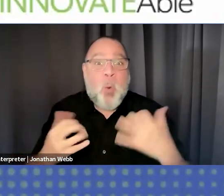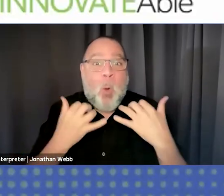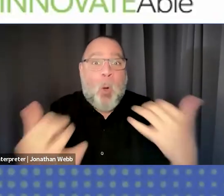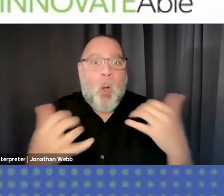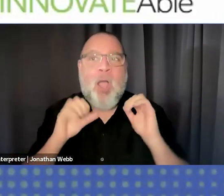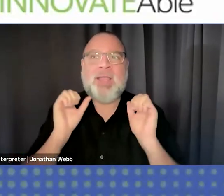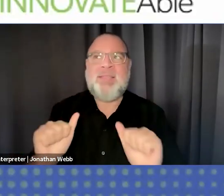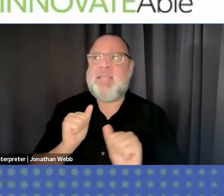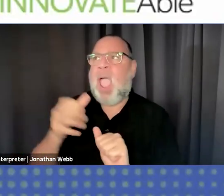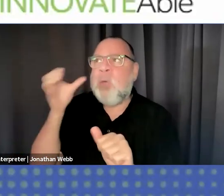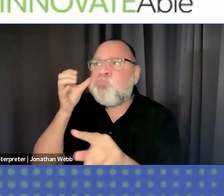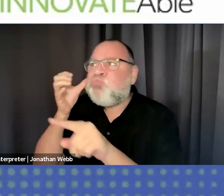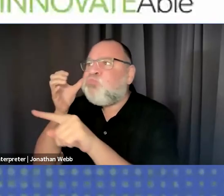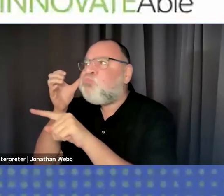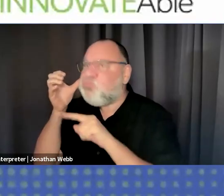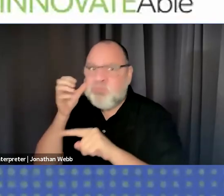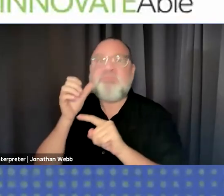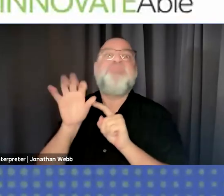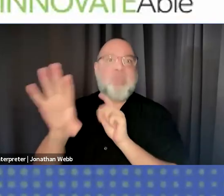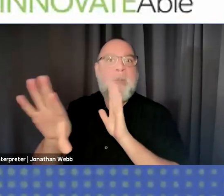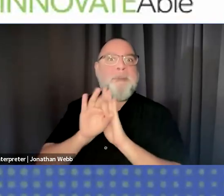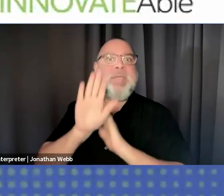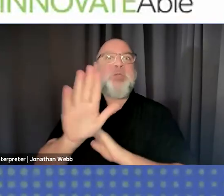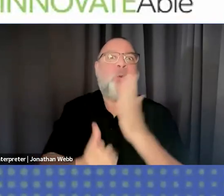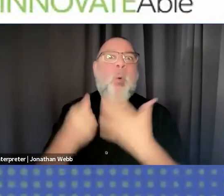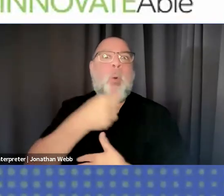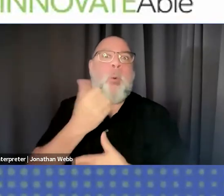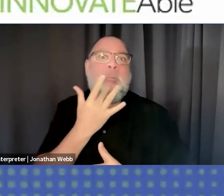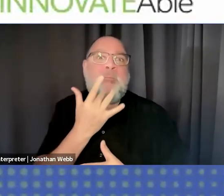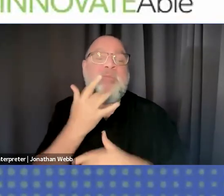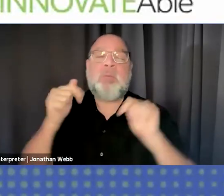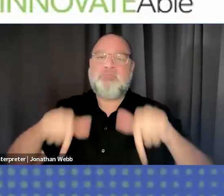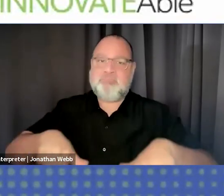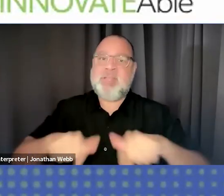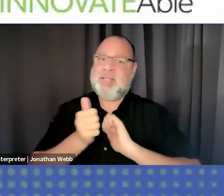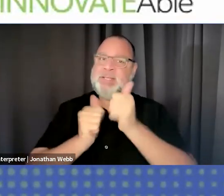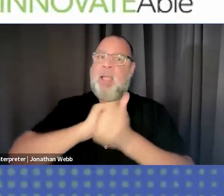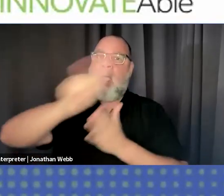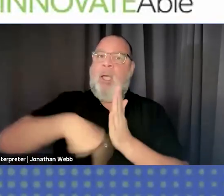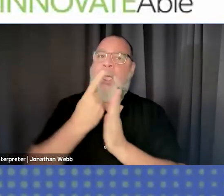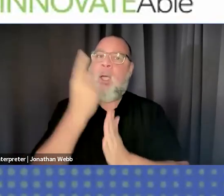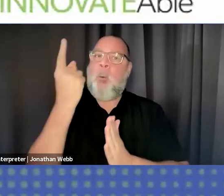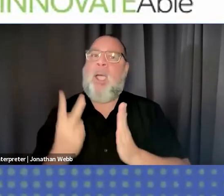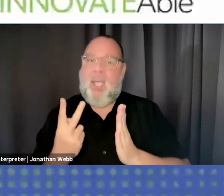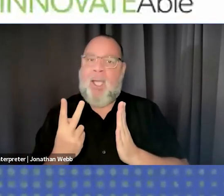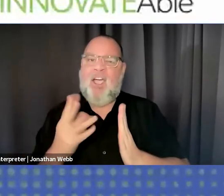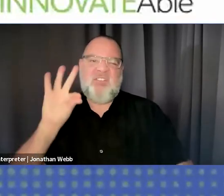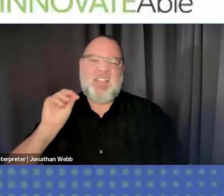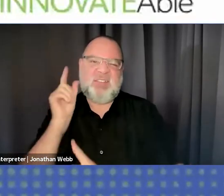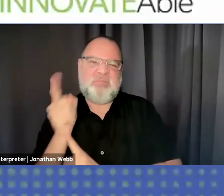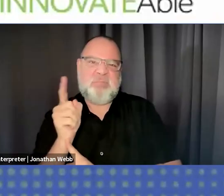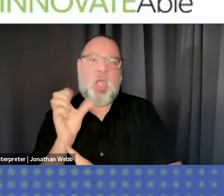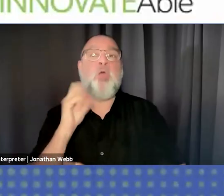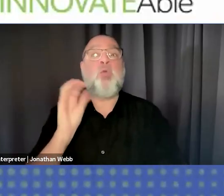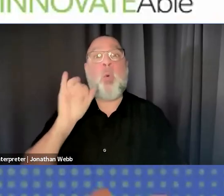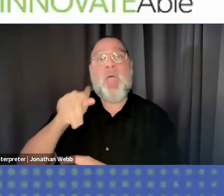we realize that this is a long competition. It's about an hour and a half long. So we're going to go ahead and open that poll up here at the